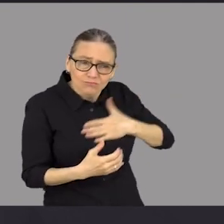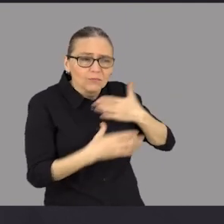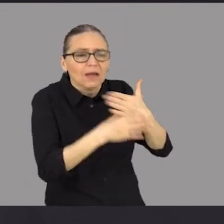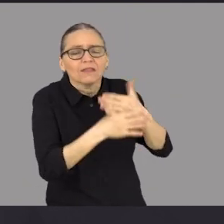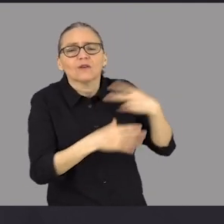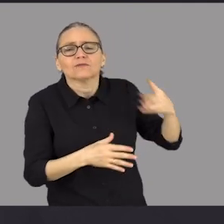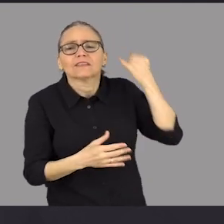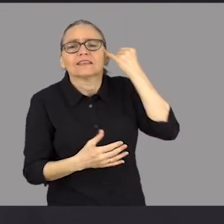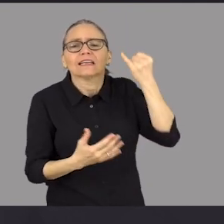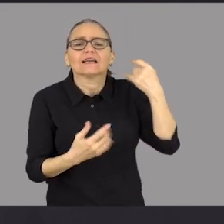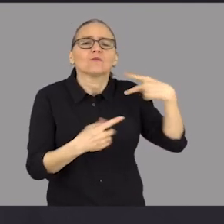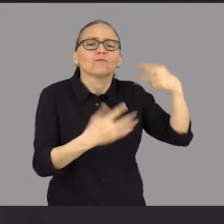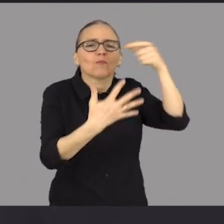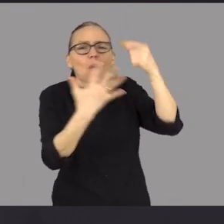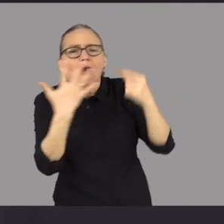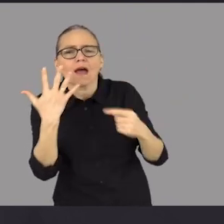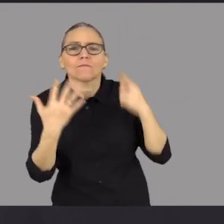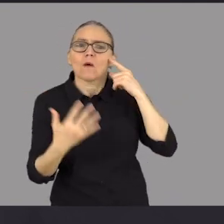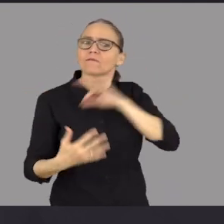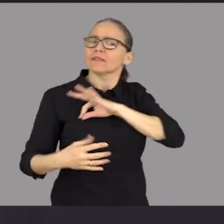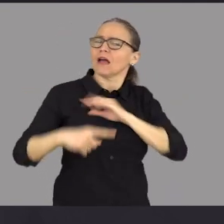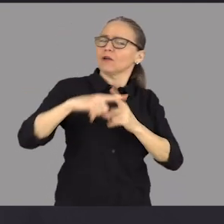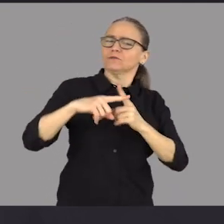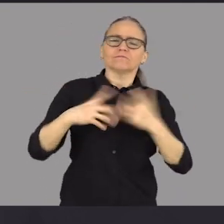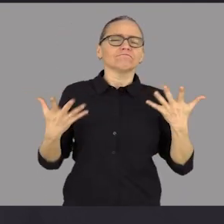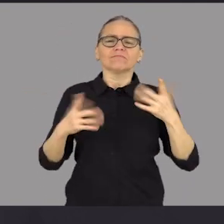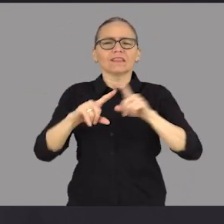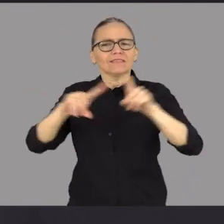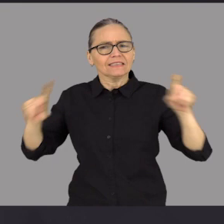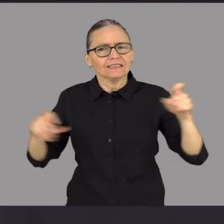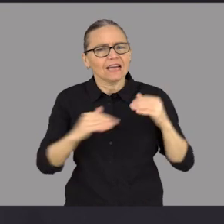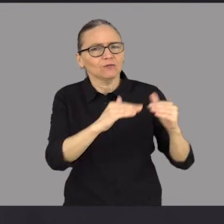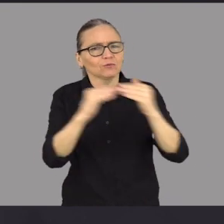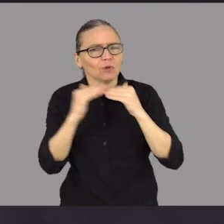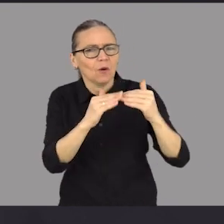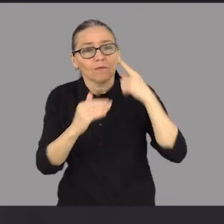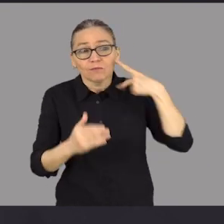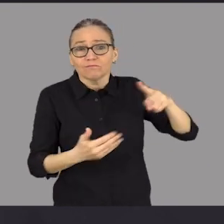you improve your business impact and advance workplace inclusion.